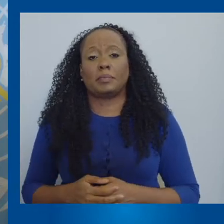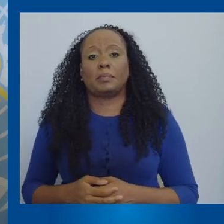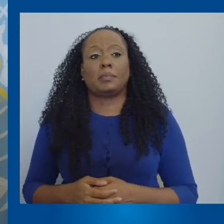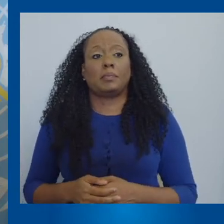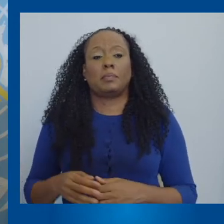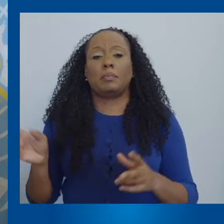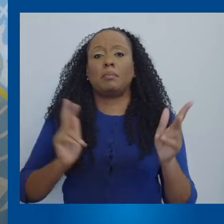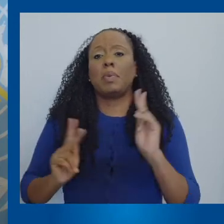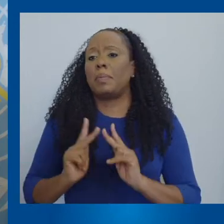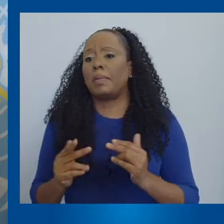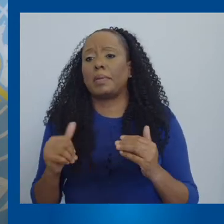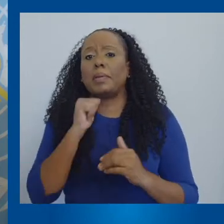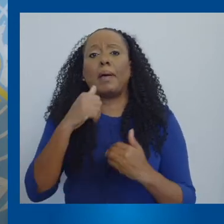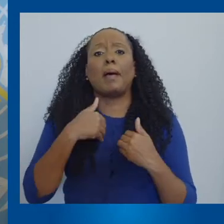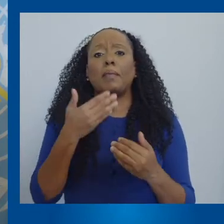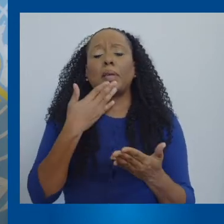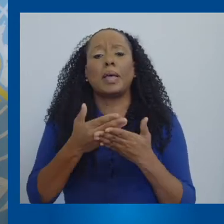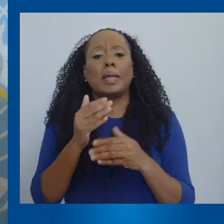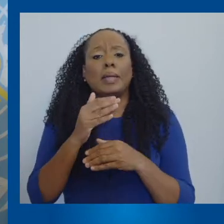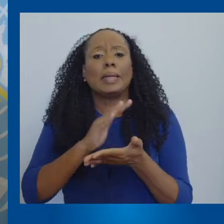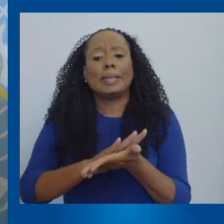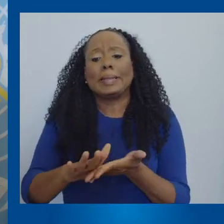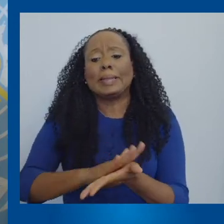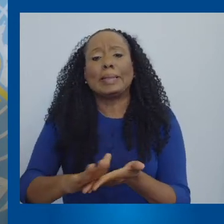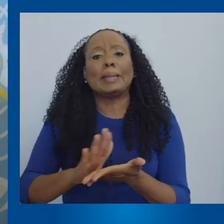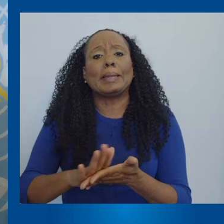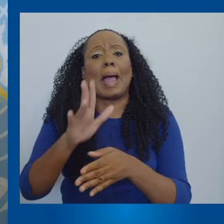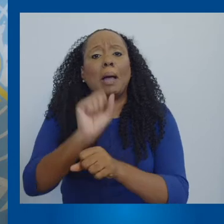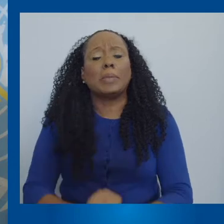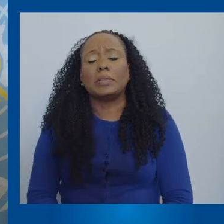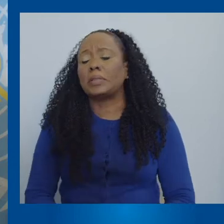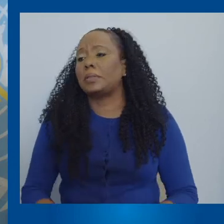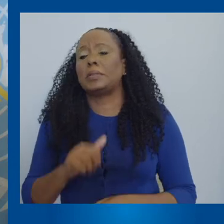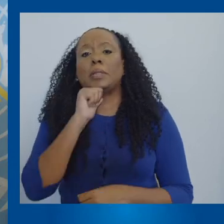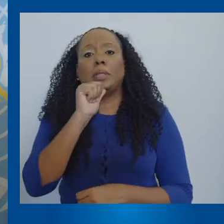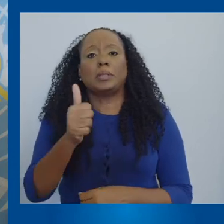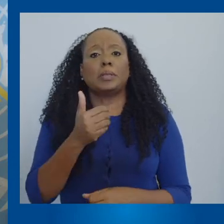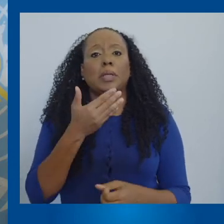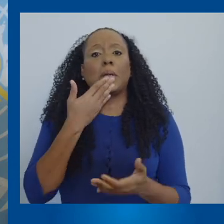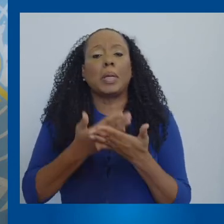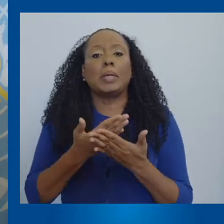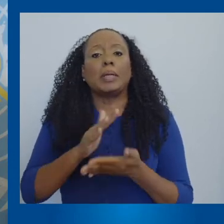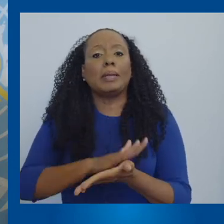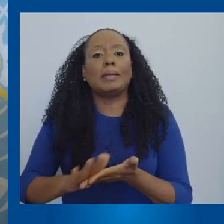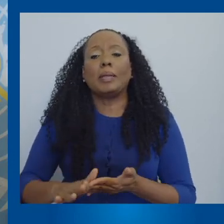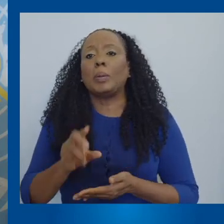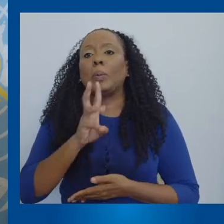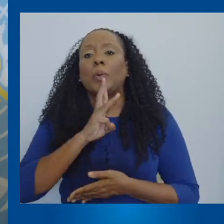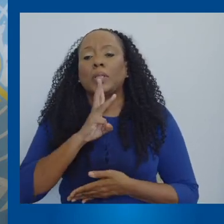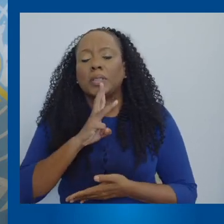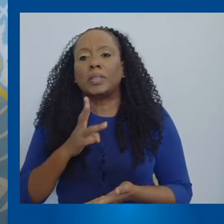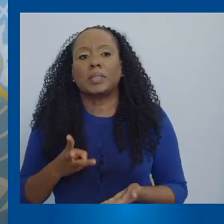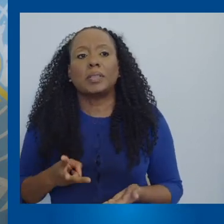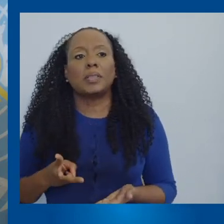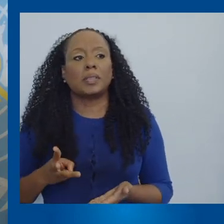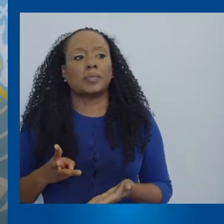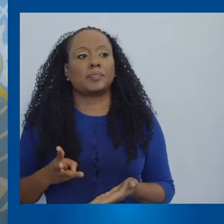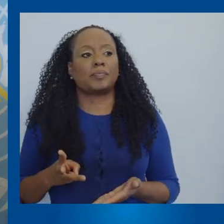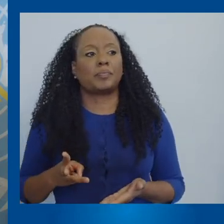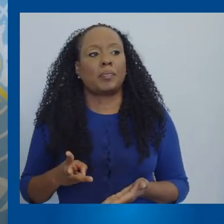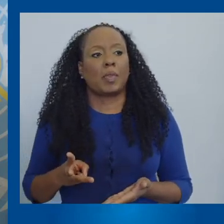and poor hygiene and access to water supply and sanitation makes